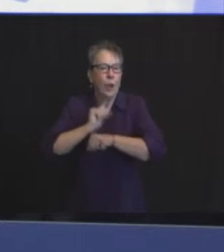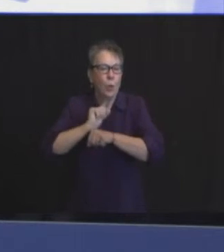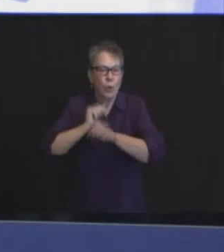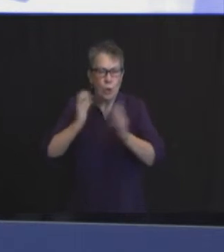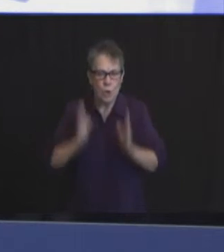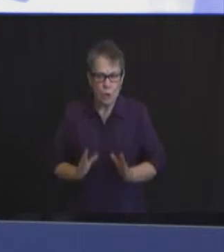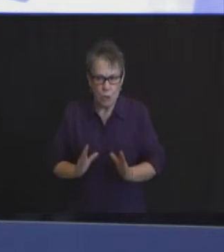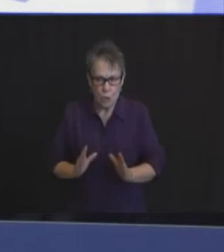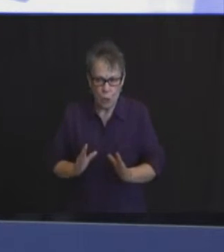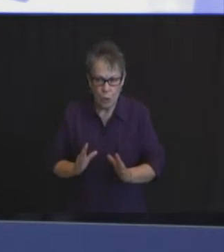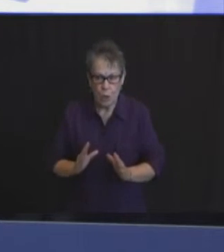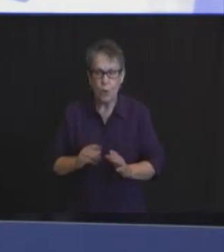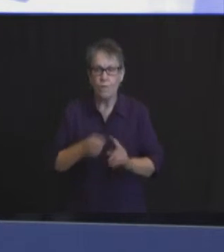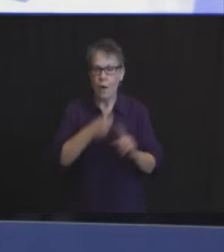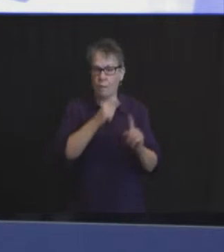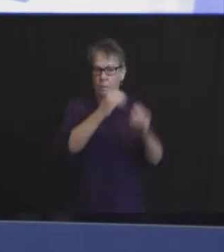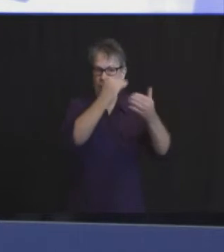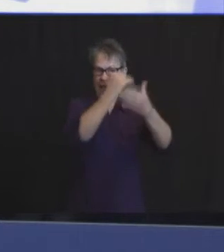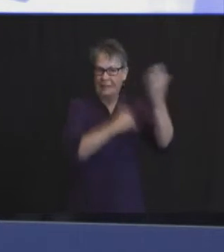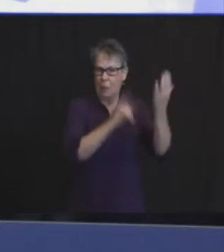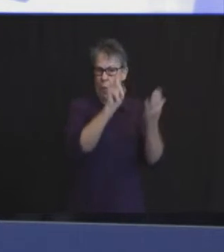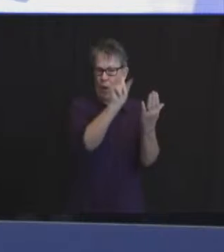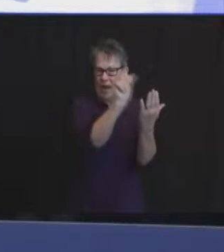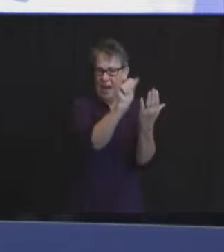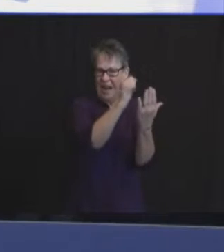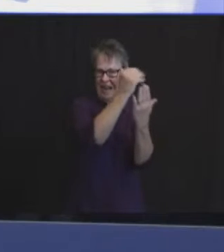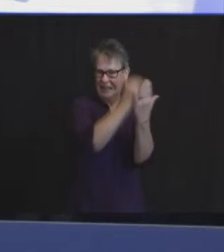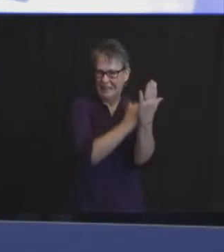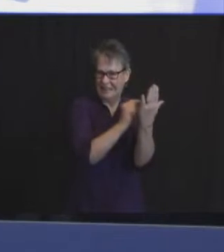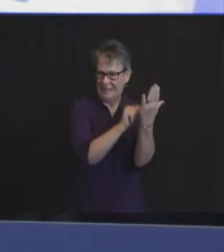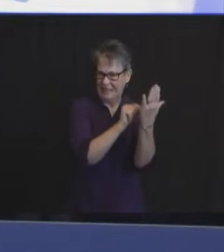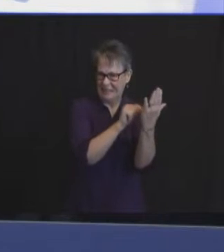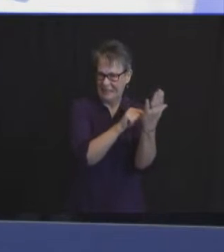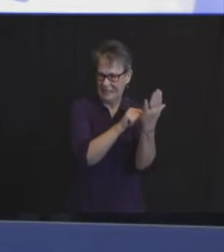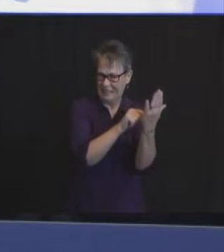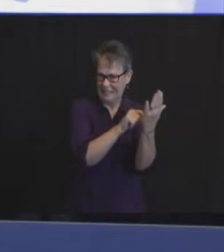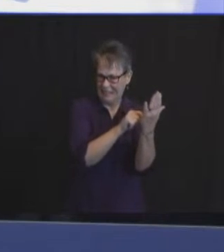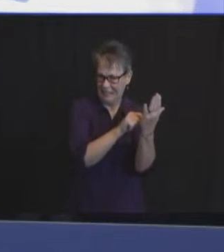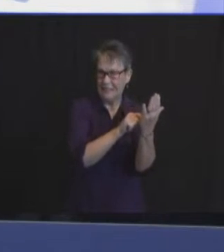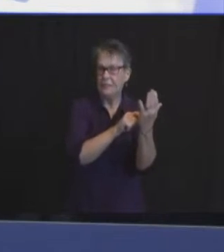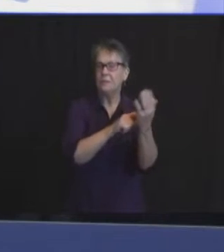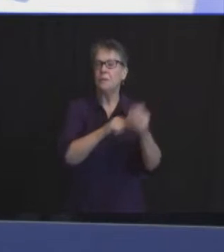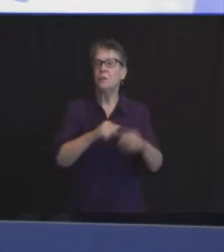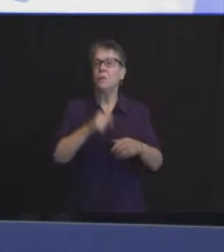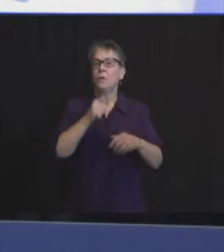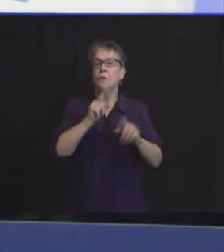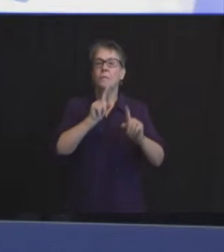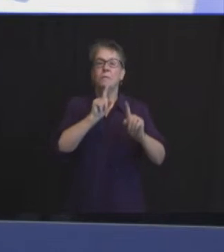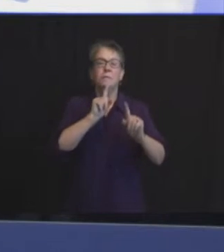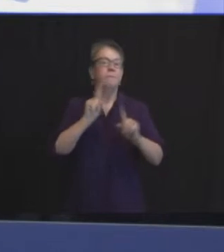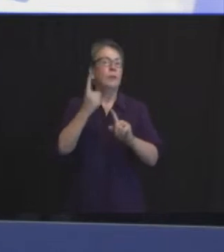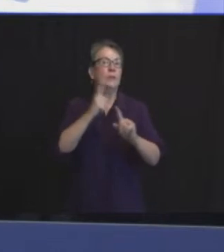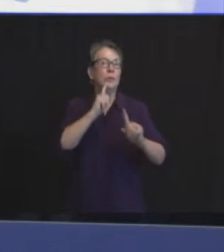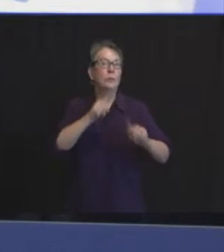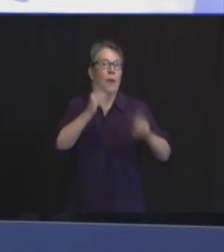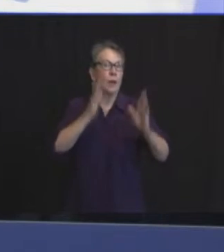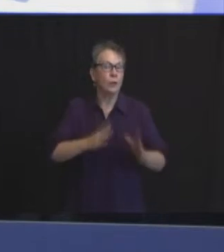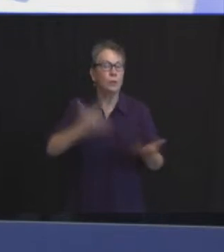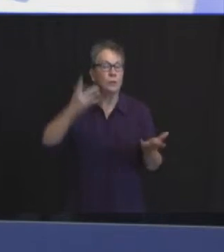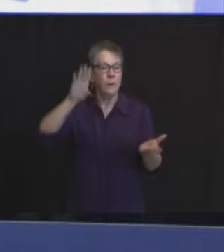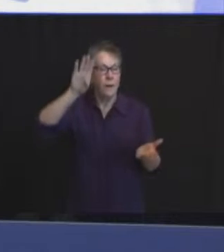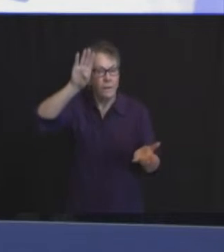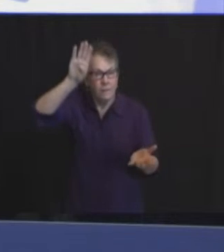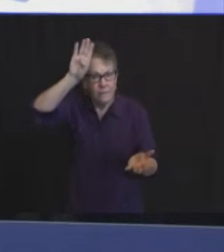as residents and staff of the state's high-risk congregate settings. We are trusting